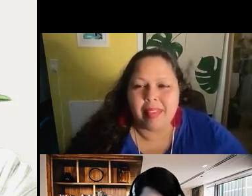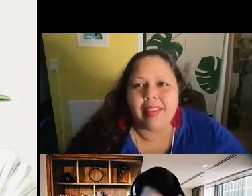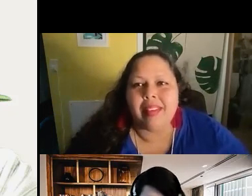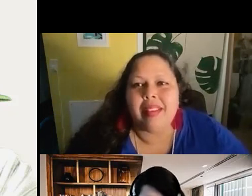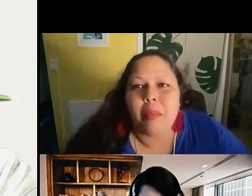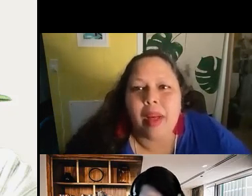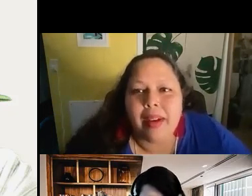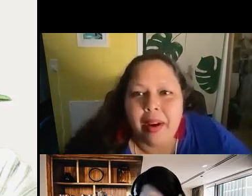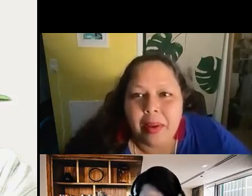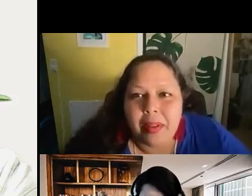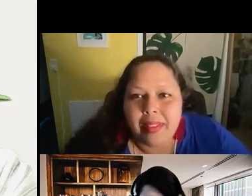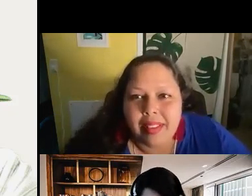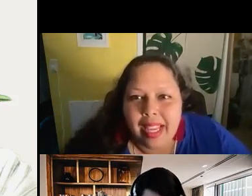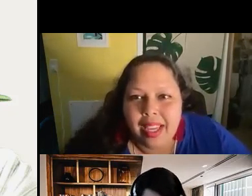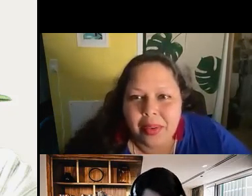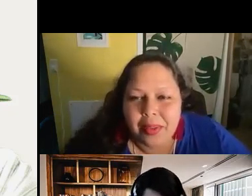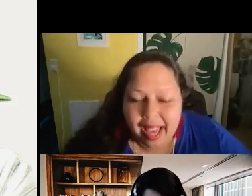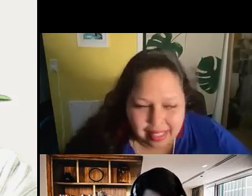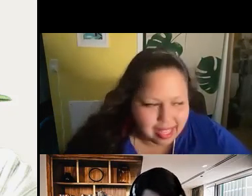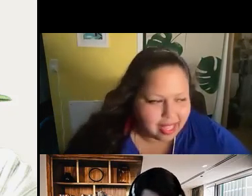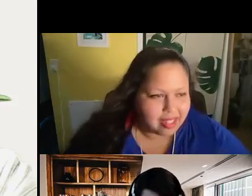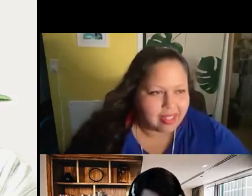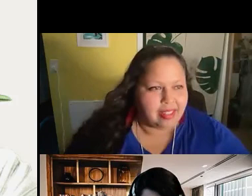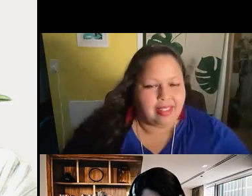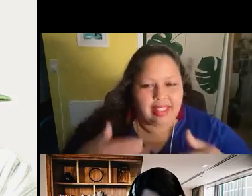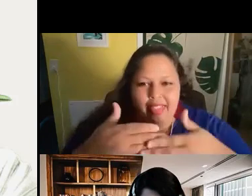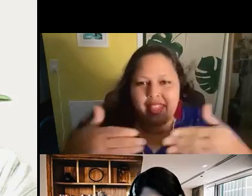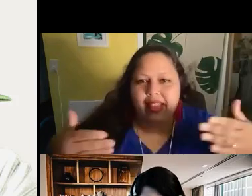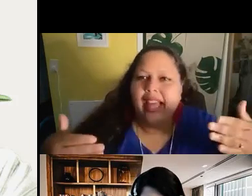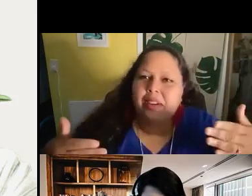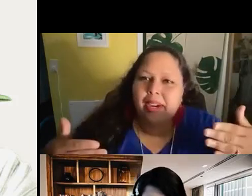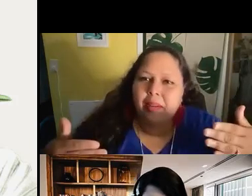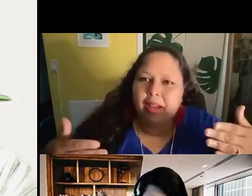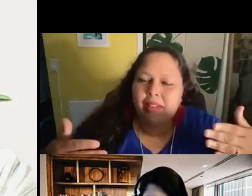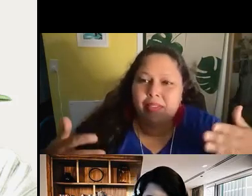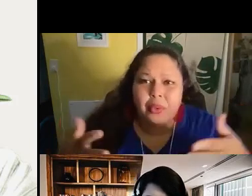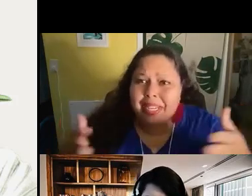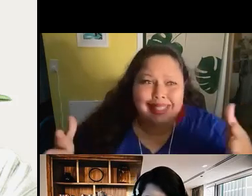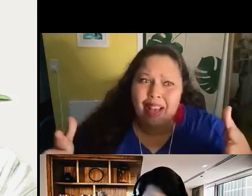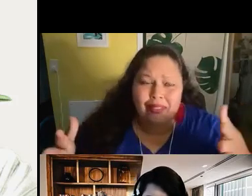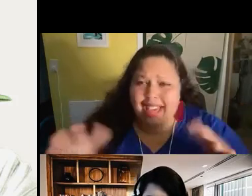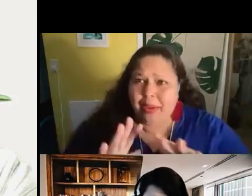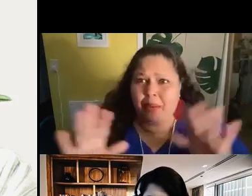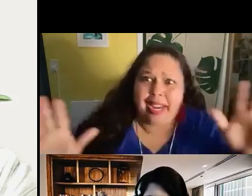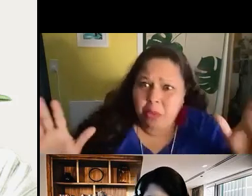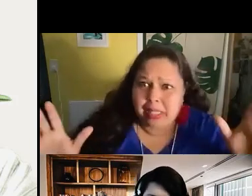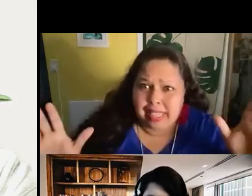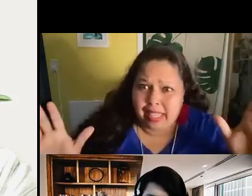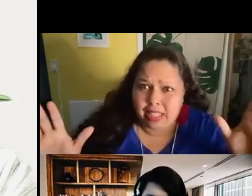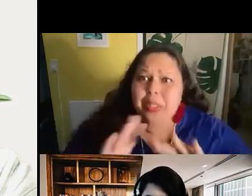Thank you. Wow, Carol, thank you. Yeah, it's that thin line, right? About food is love. I don't care